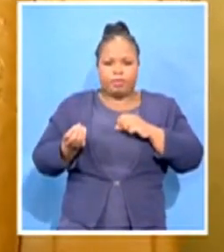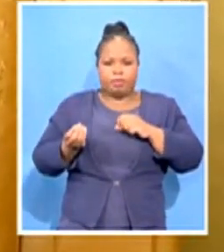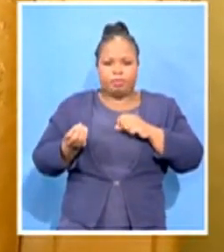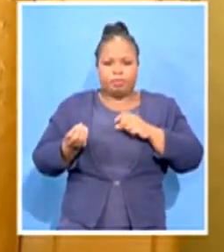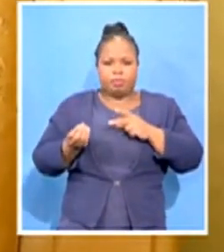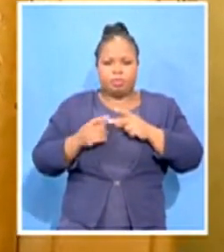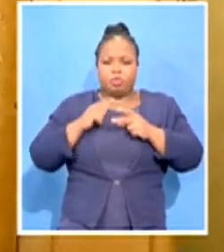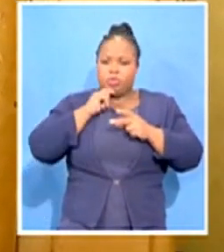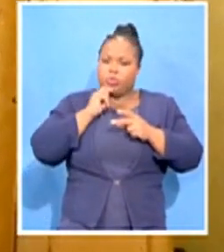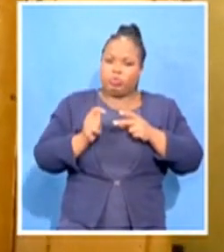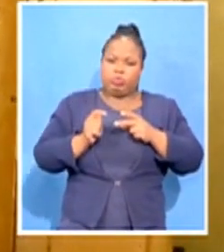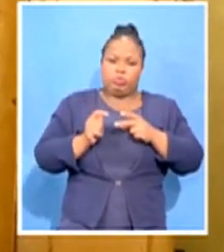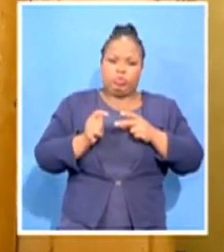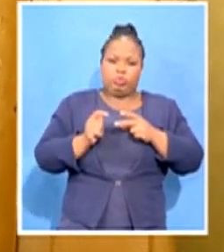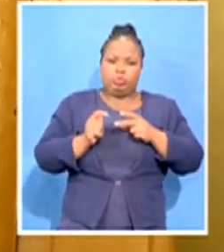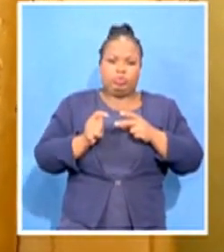have money to paint it